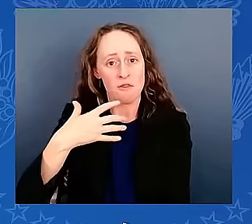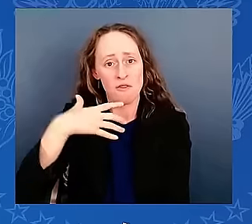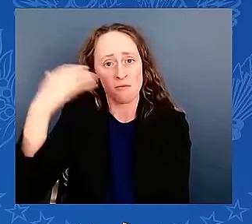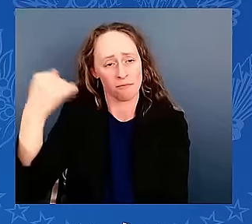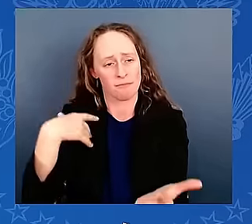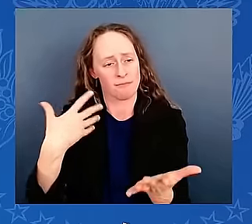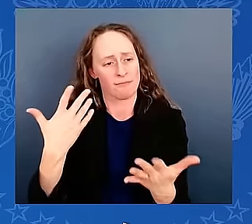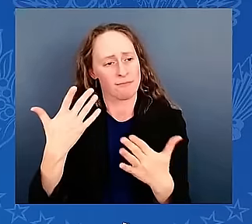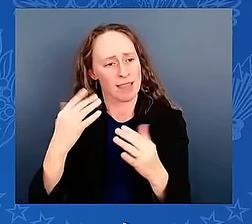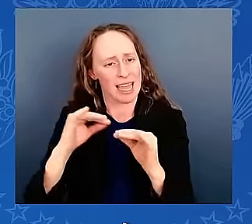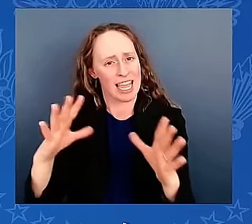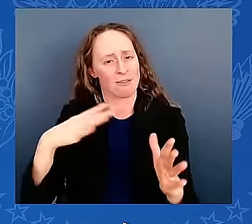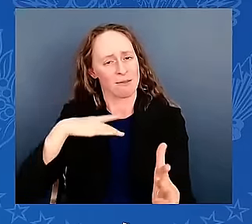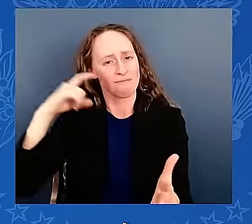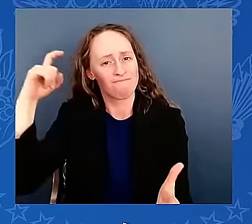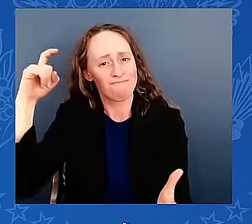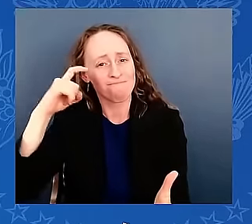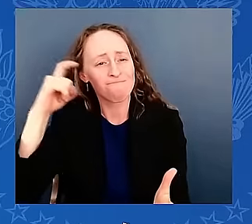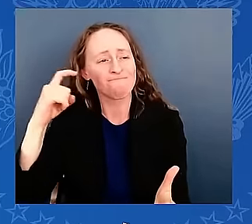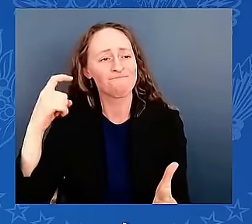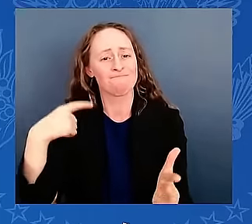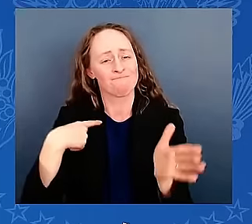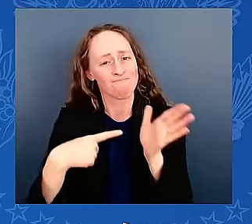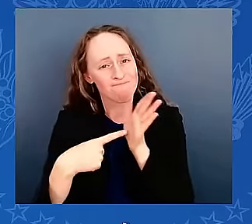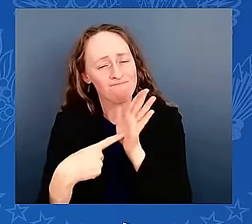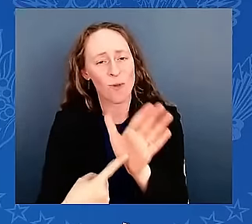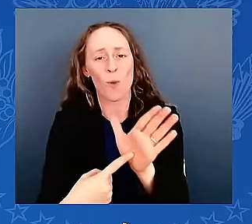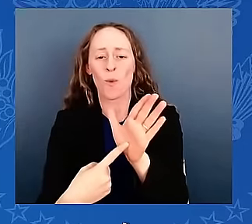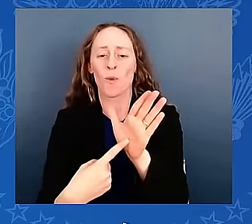know. I know how to tell the truth.